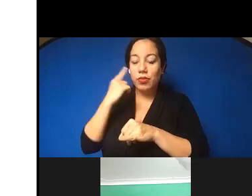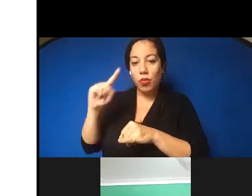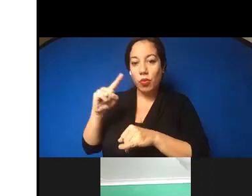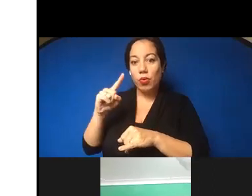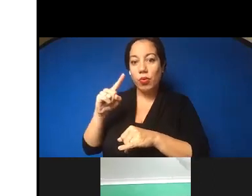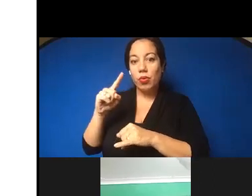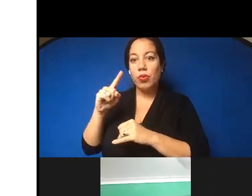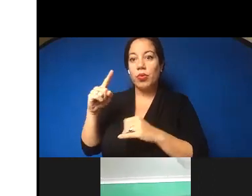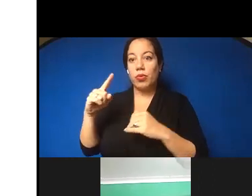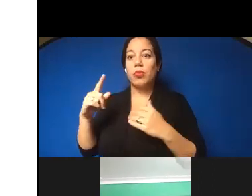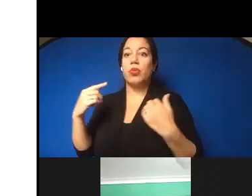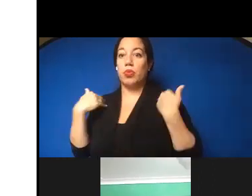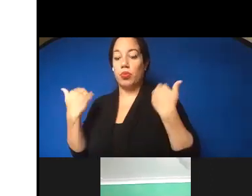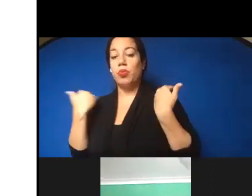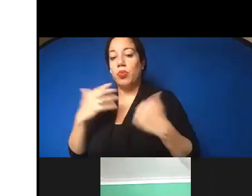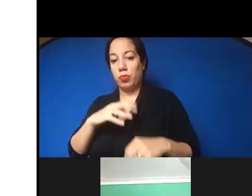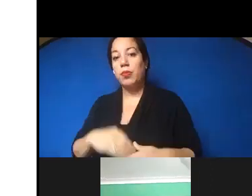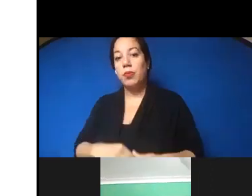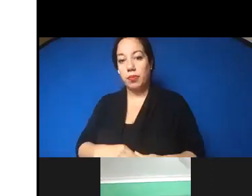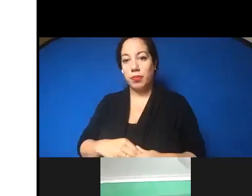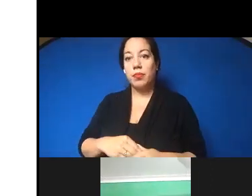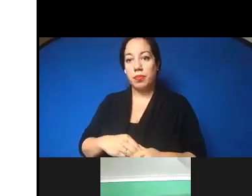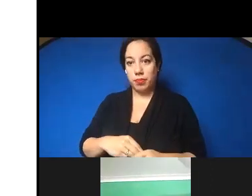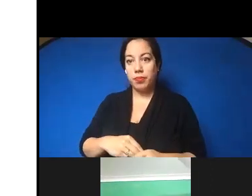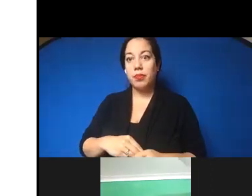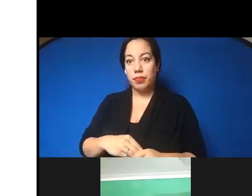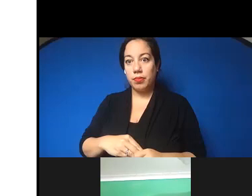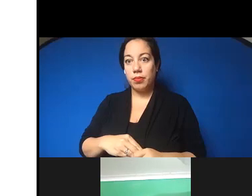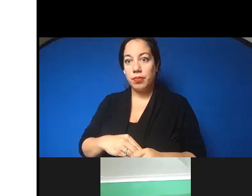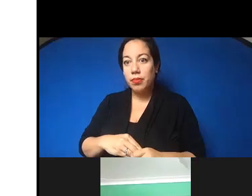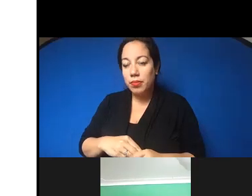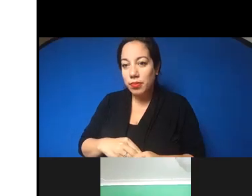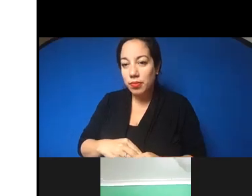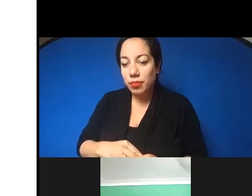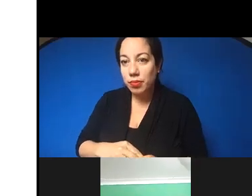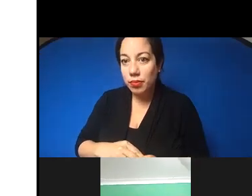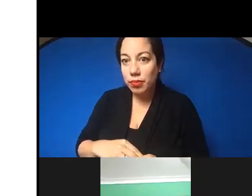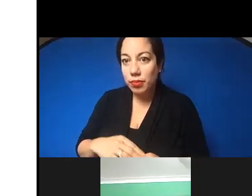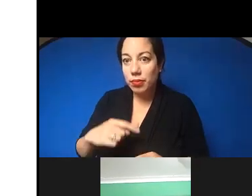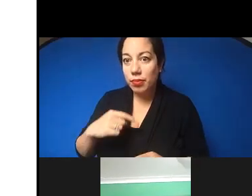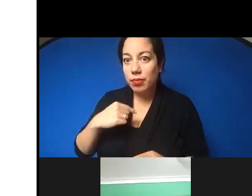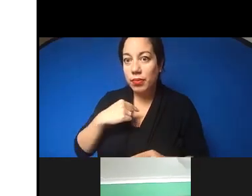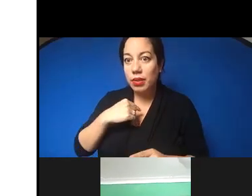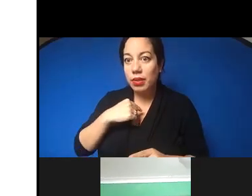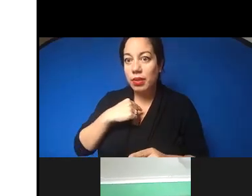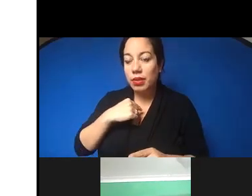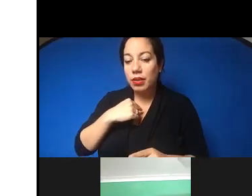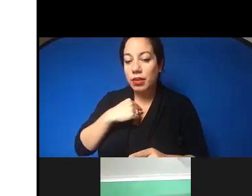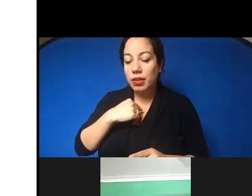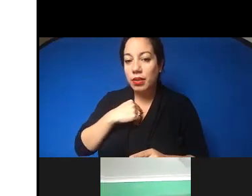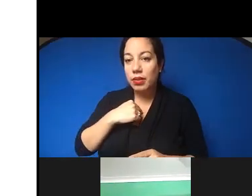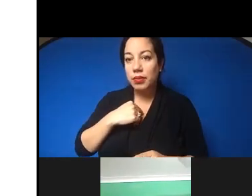It's a pleasure that I've given this opportunity to share the South Sudanese or South Sudan